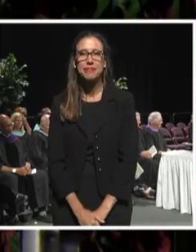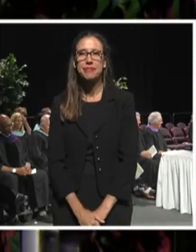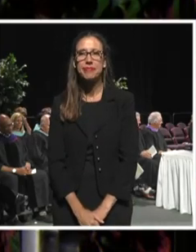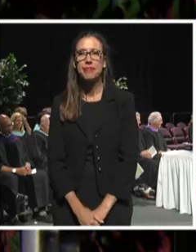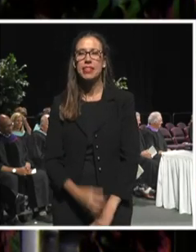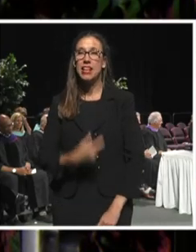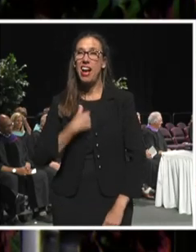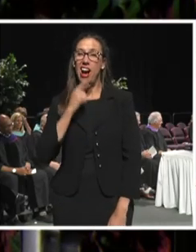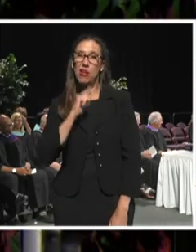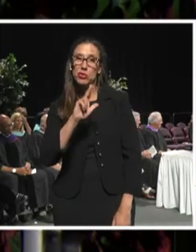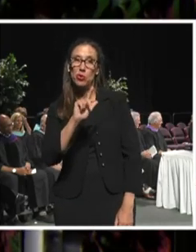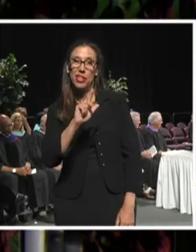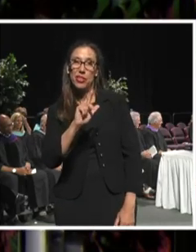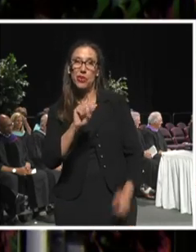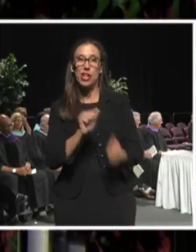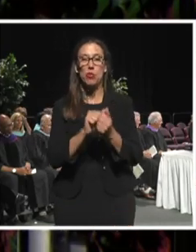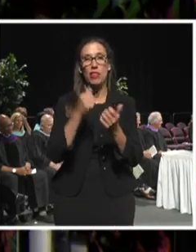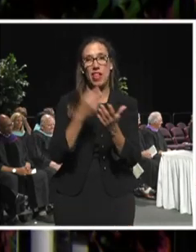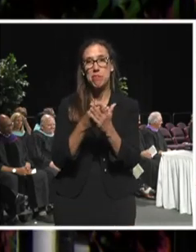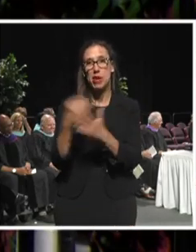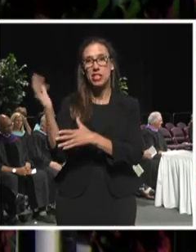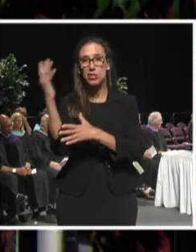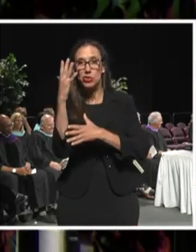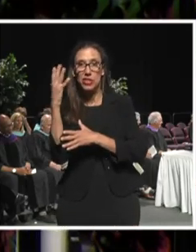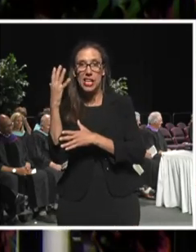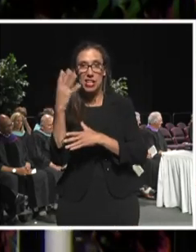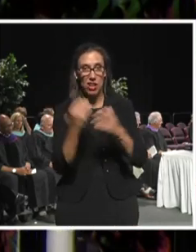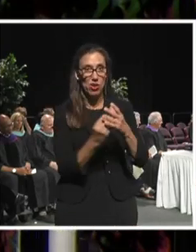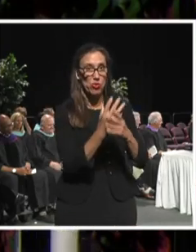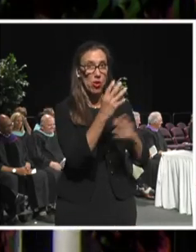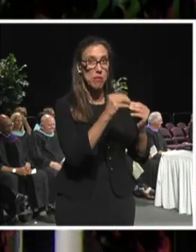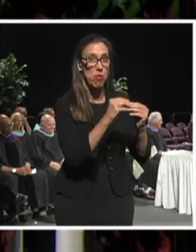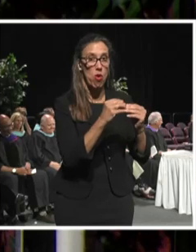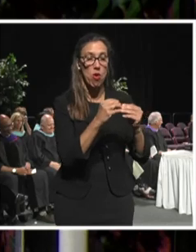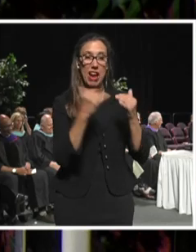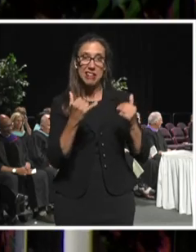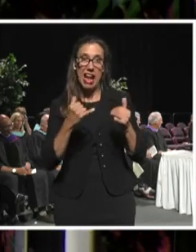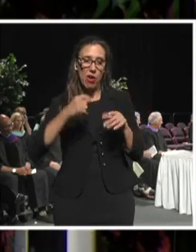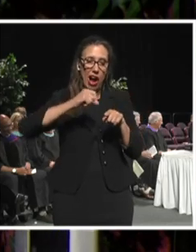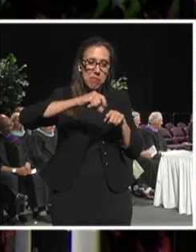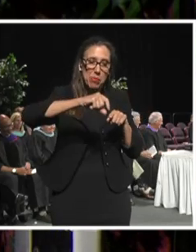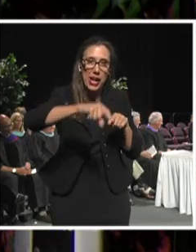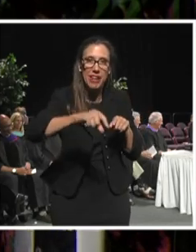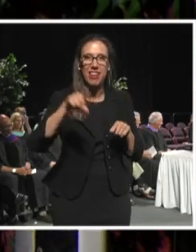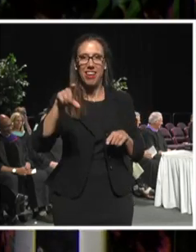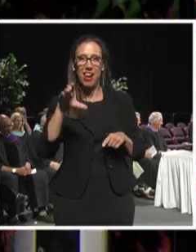I'm 23 with a money tree, growing more too. I just planted 100 seeds.